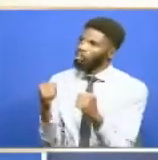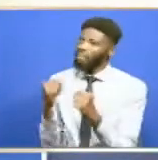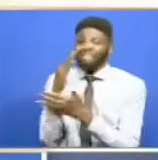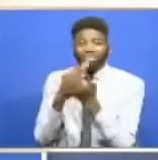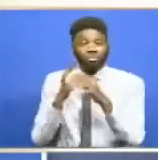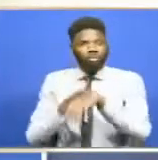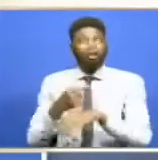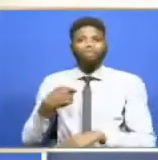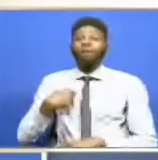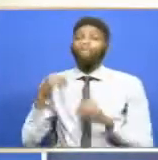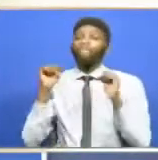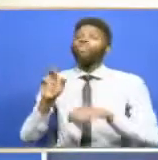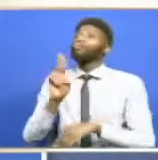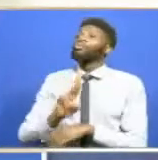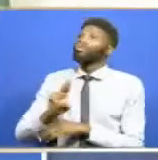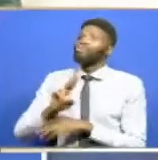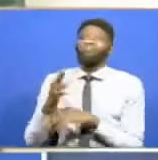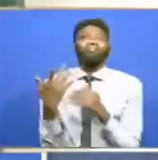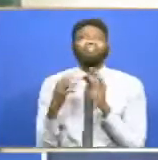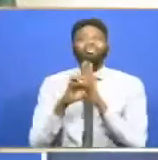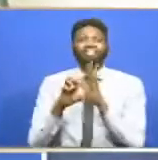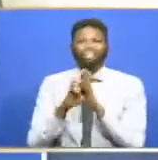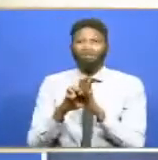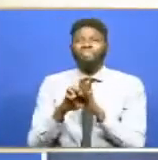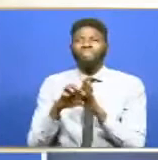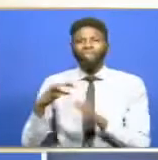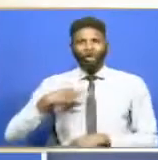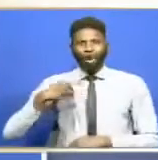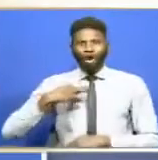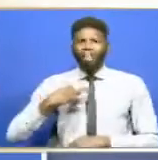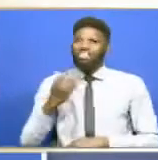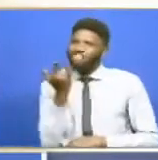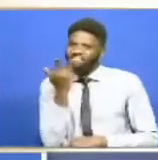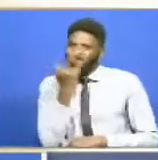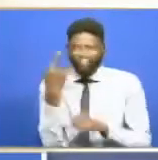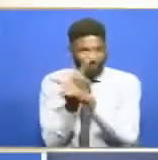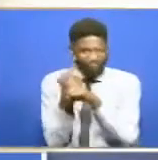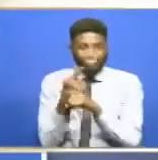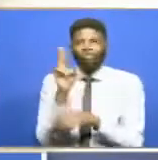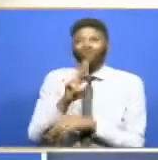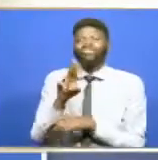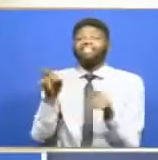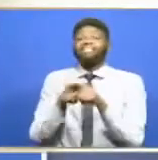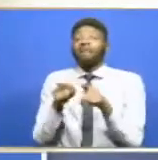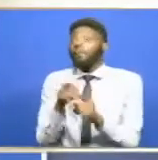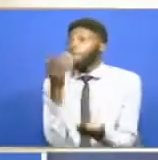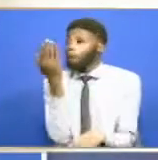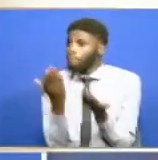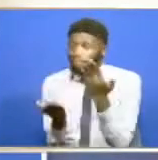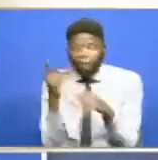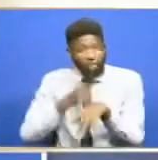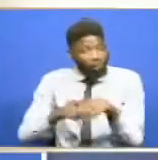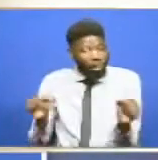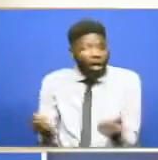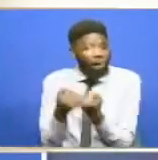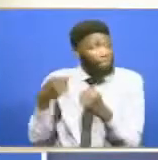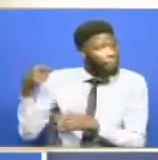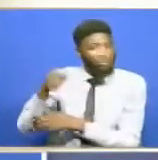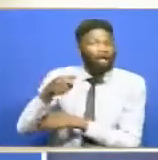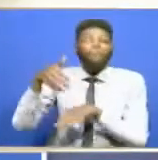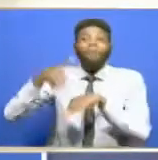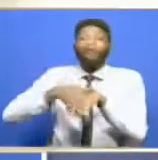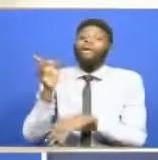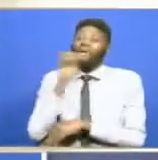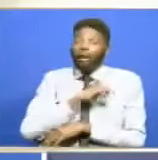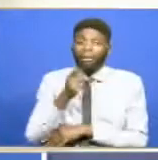could use like the kirakas, and maybe when they buy for you a pad, okay,